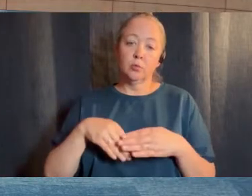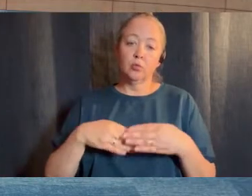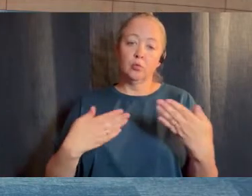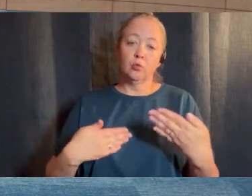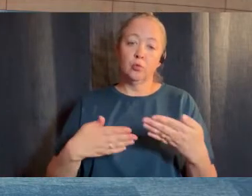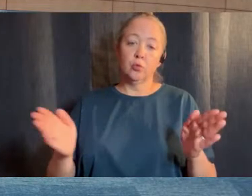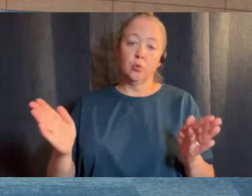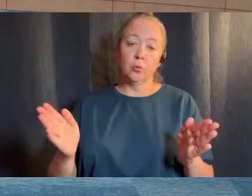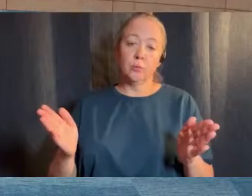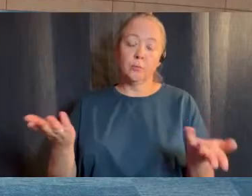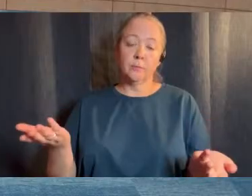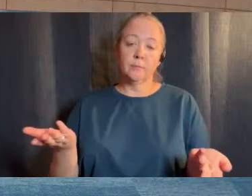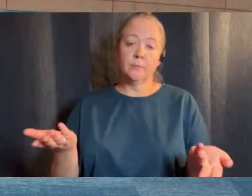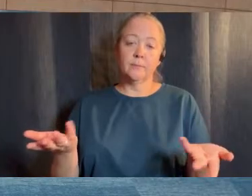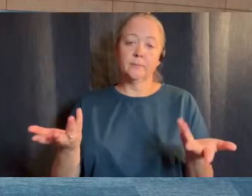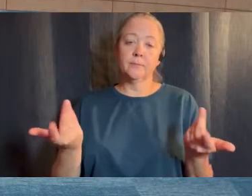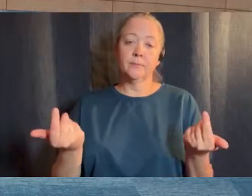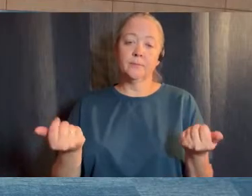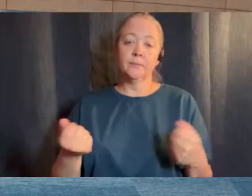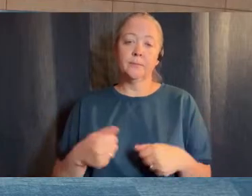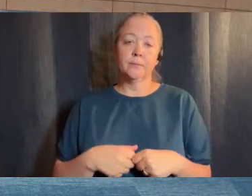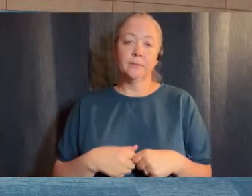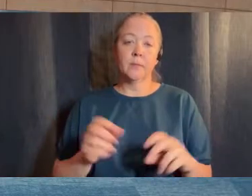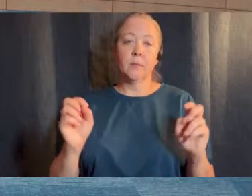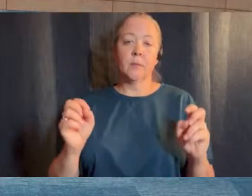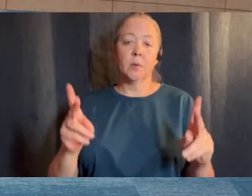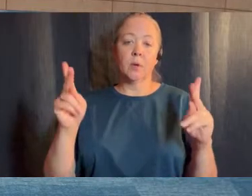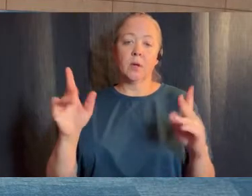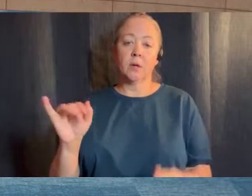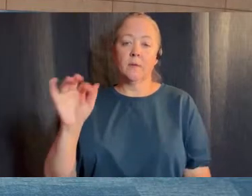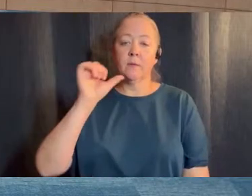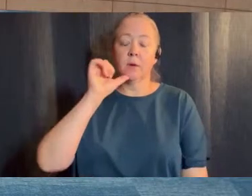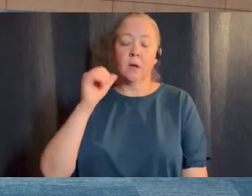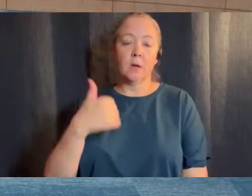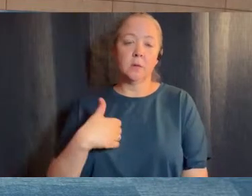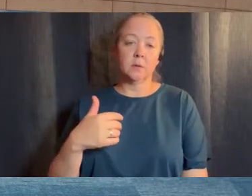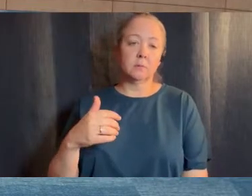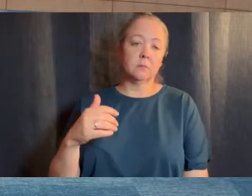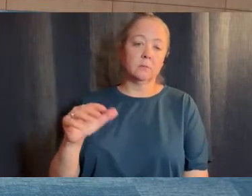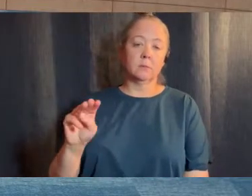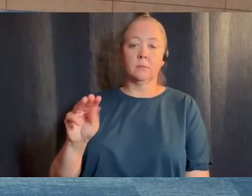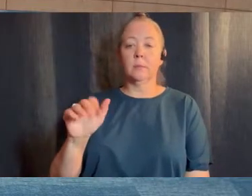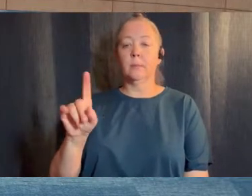All right. If not, Madam Clerk, I believe you had some things you needed to read.